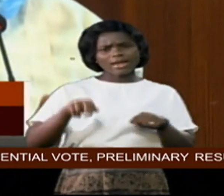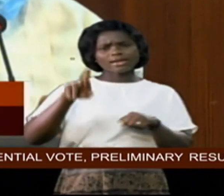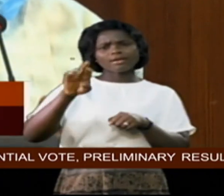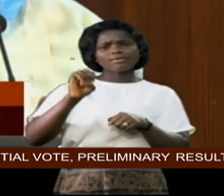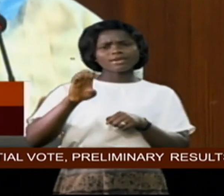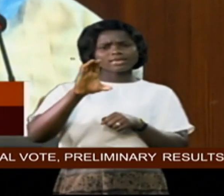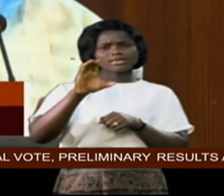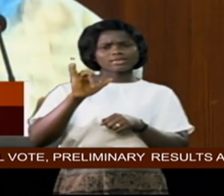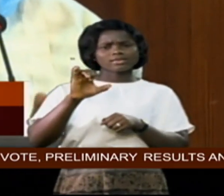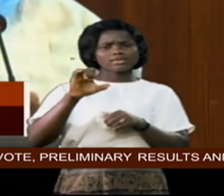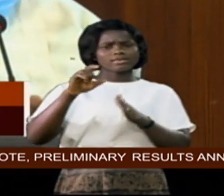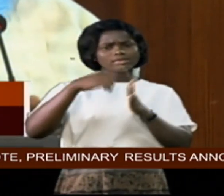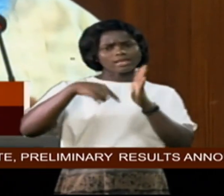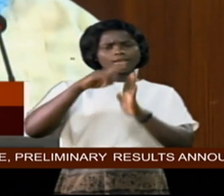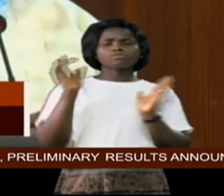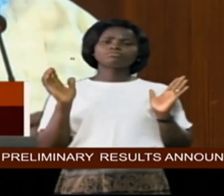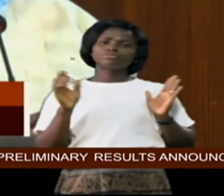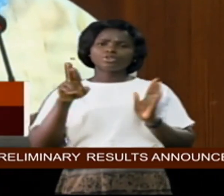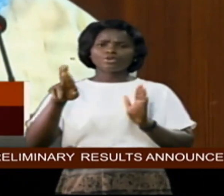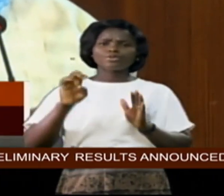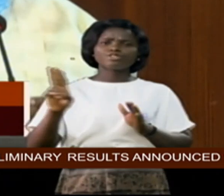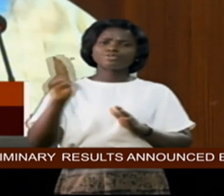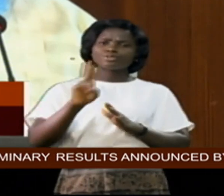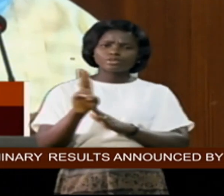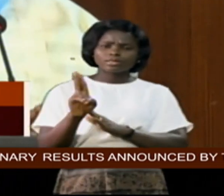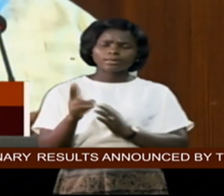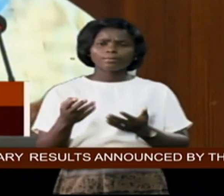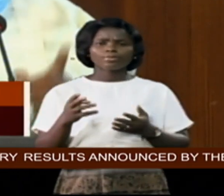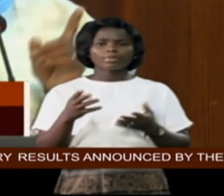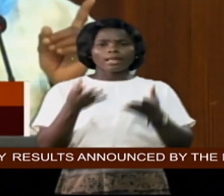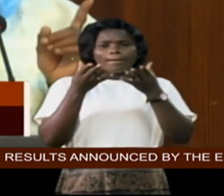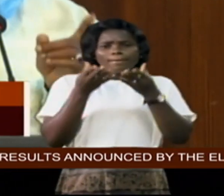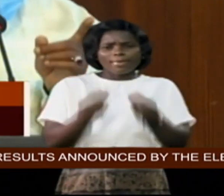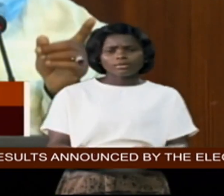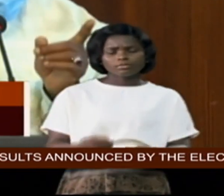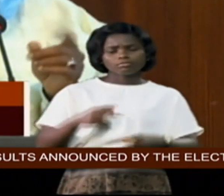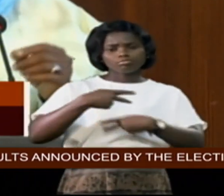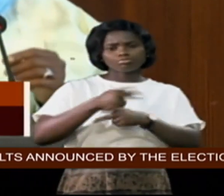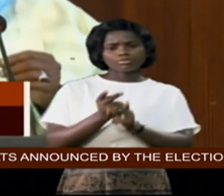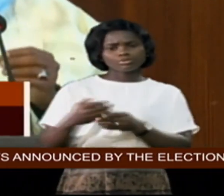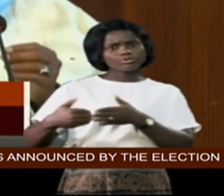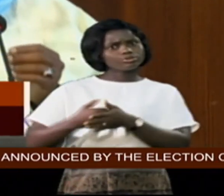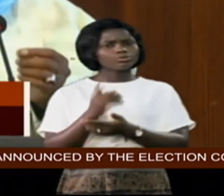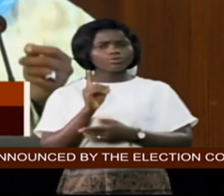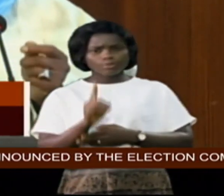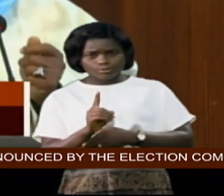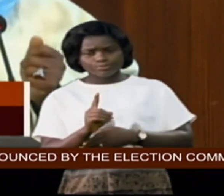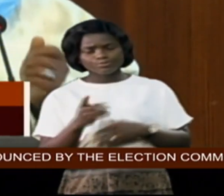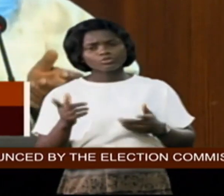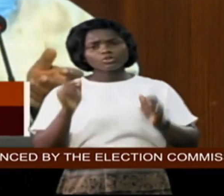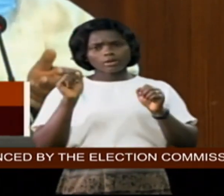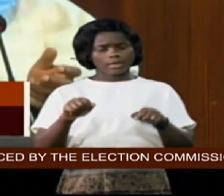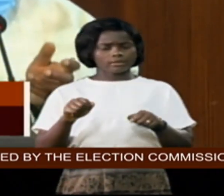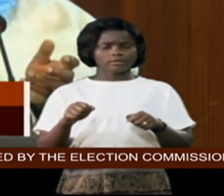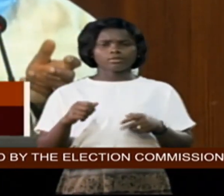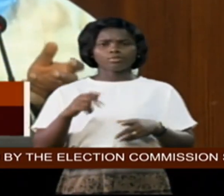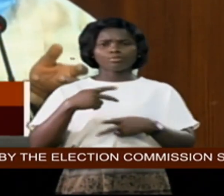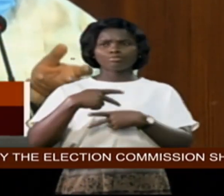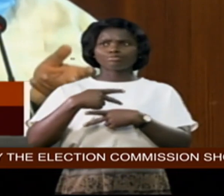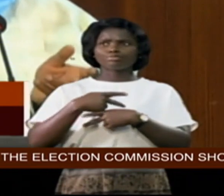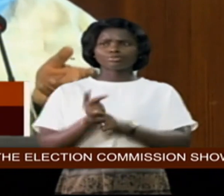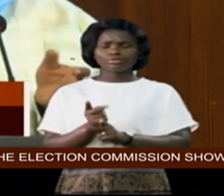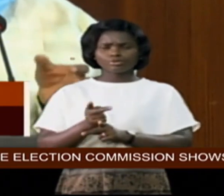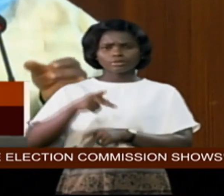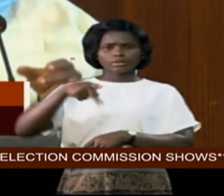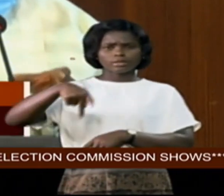reusing, and also you can melt it and produce new plastic. You can produce this day pellets that can be